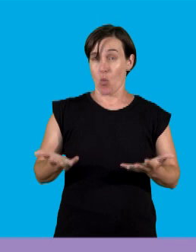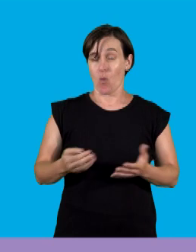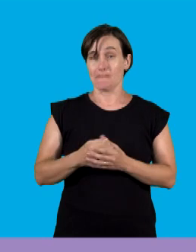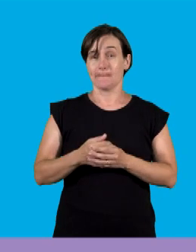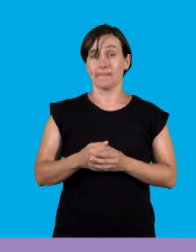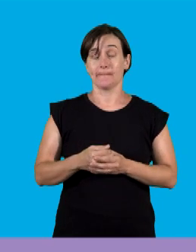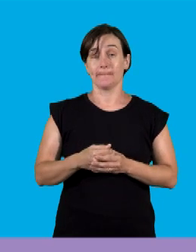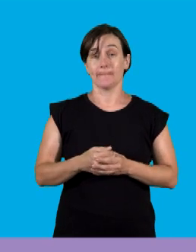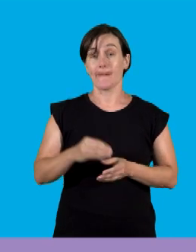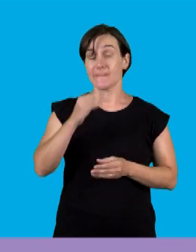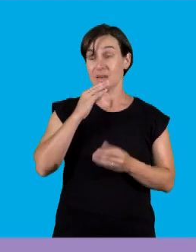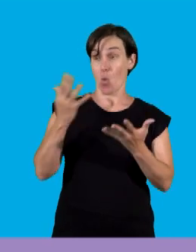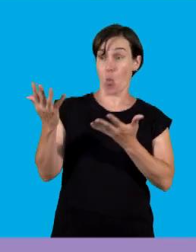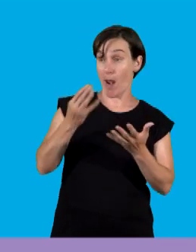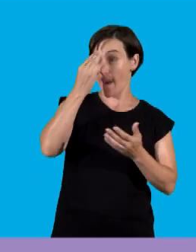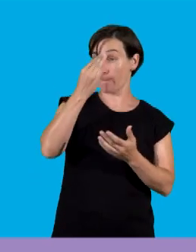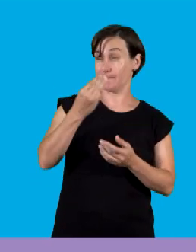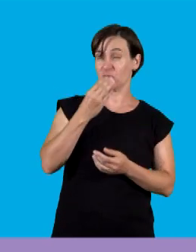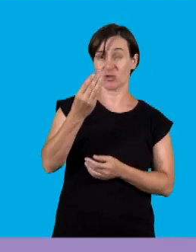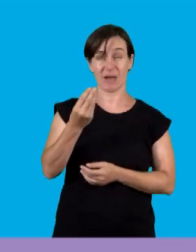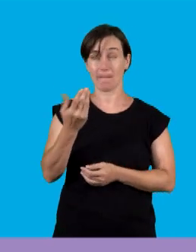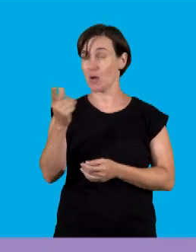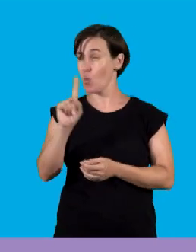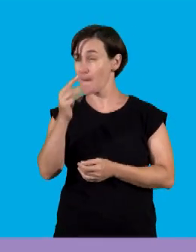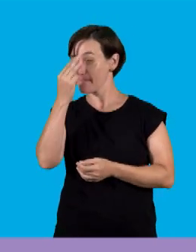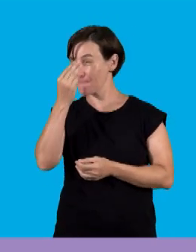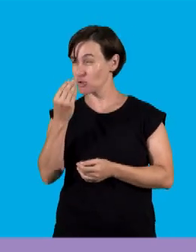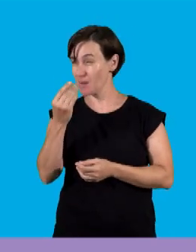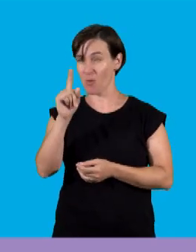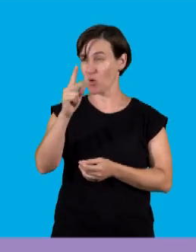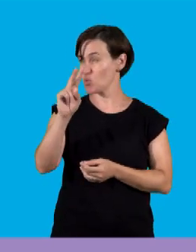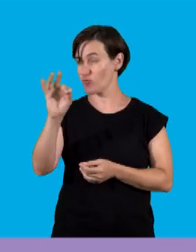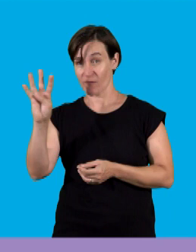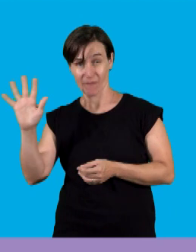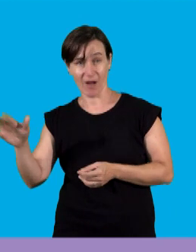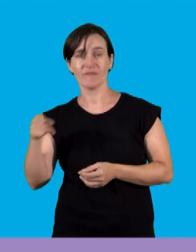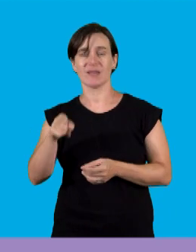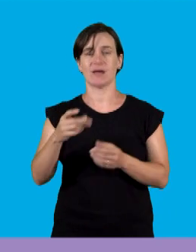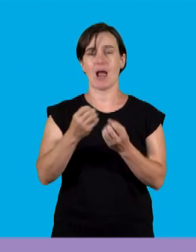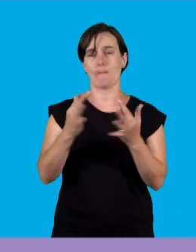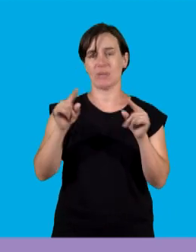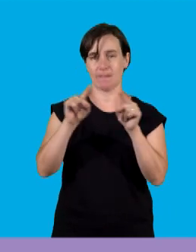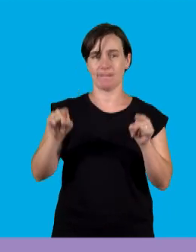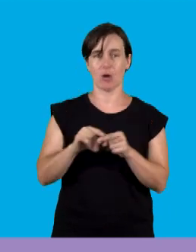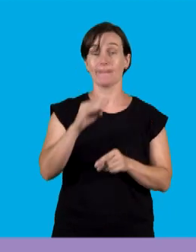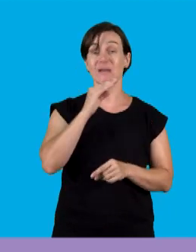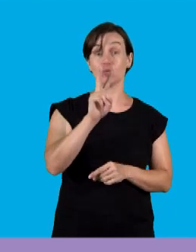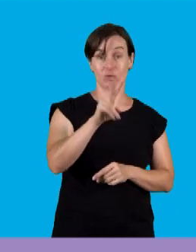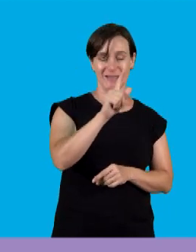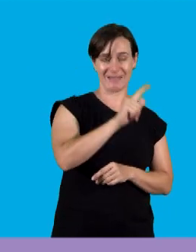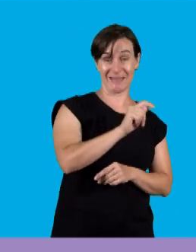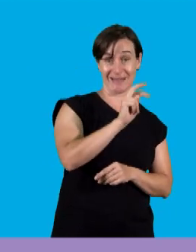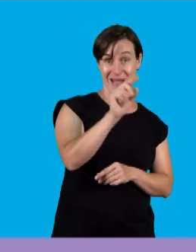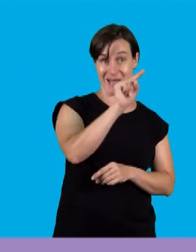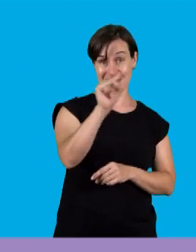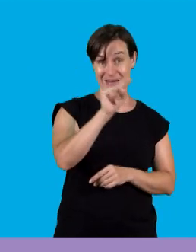the position of the picture, and we just square it. So we are going to represent that saying n squared, as we